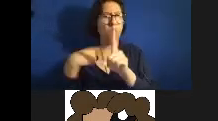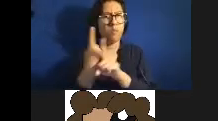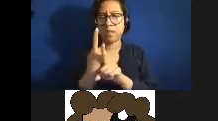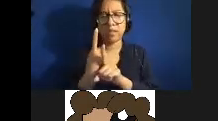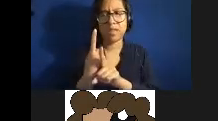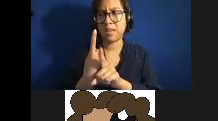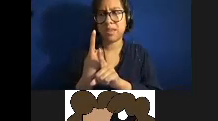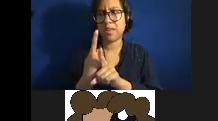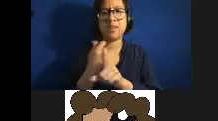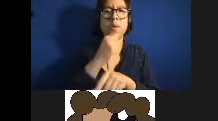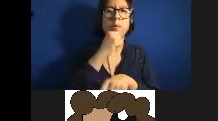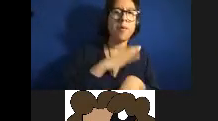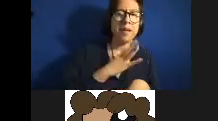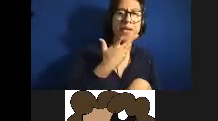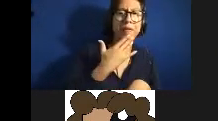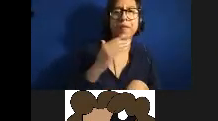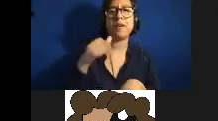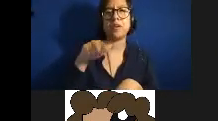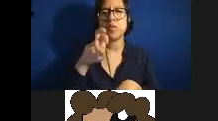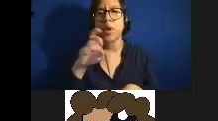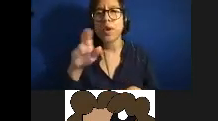on women of color, queer folks,